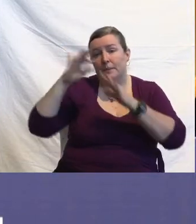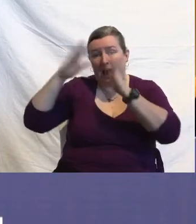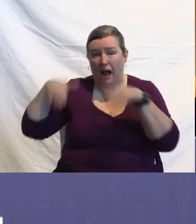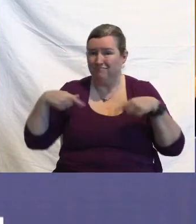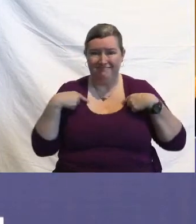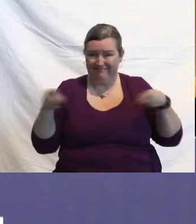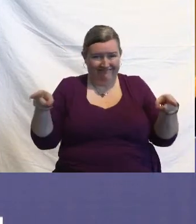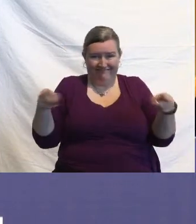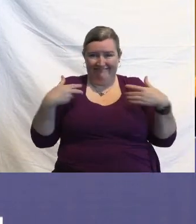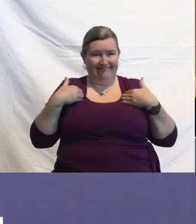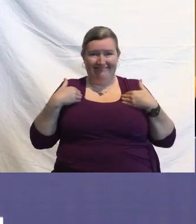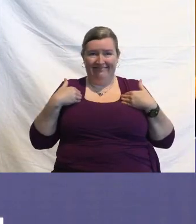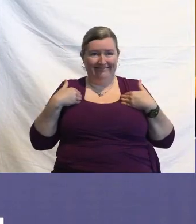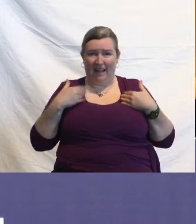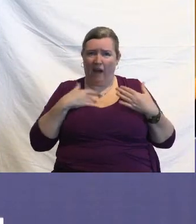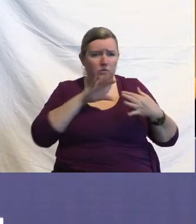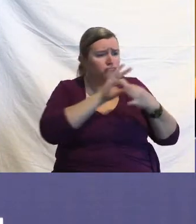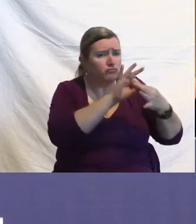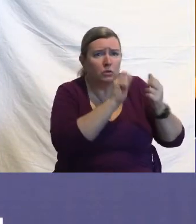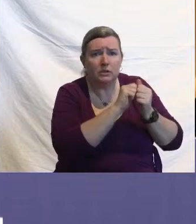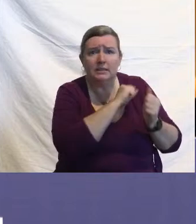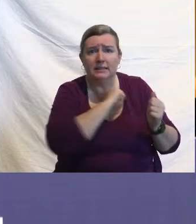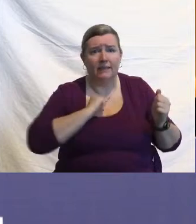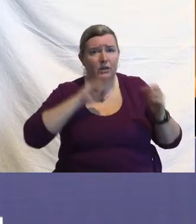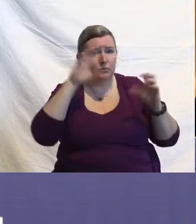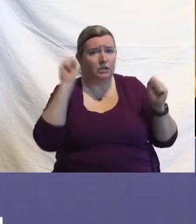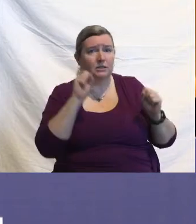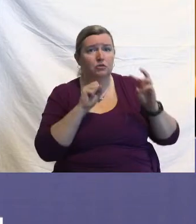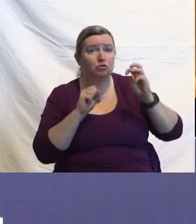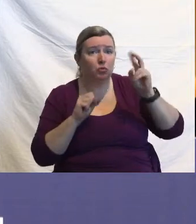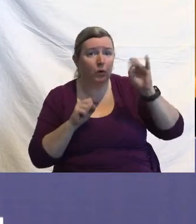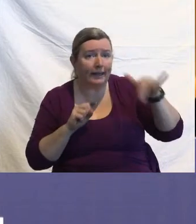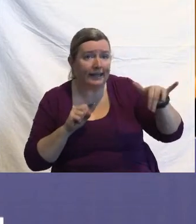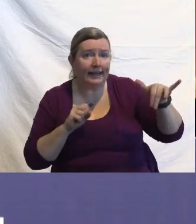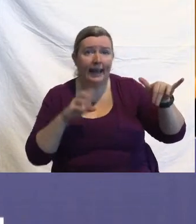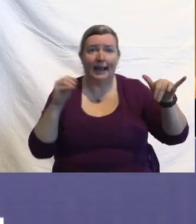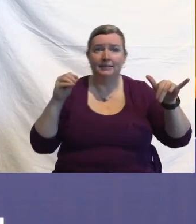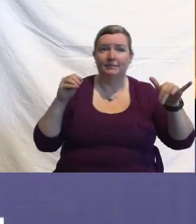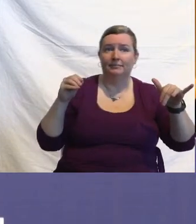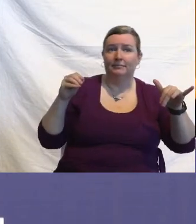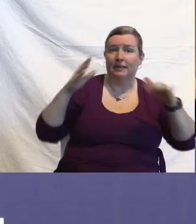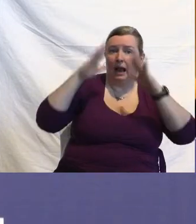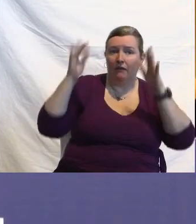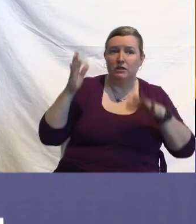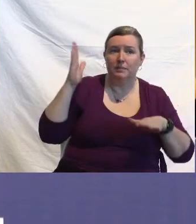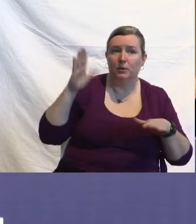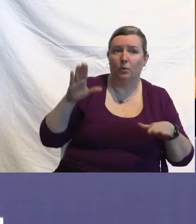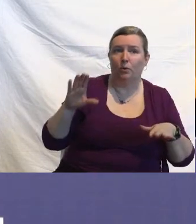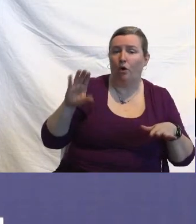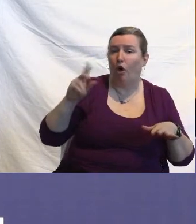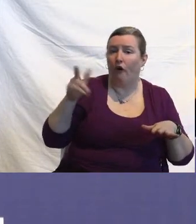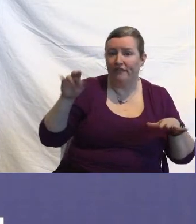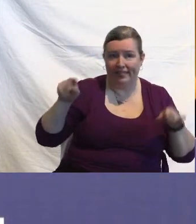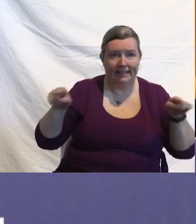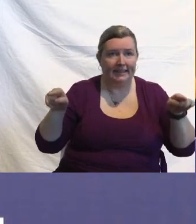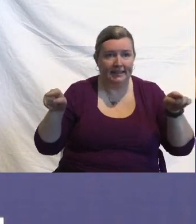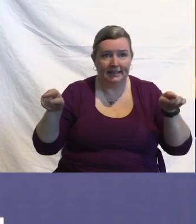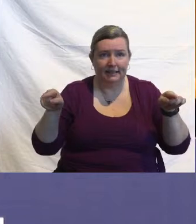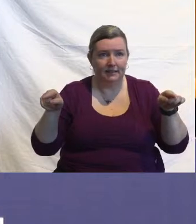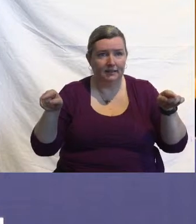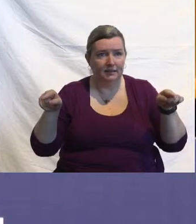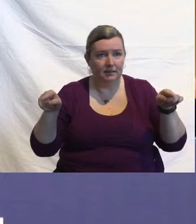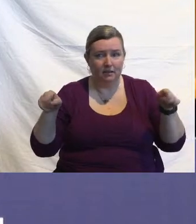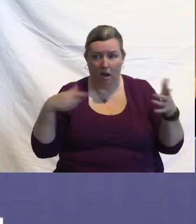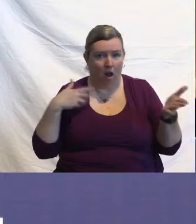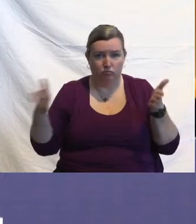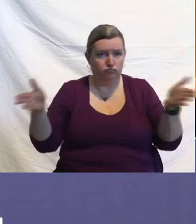Senate President Sweeney and Speaker Coughlin. Speaker Coughlin will continue to be in the seat. So I have to separate what I